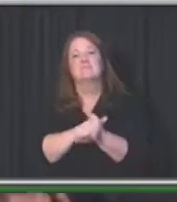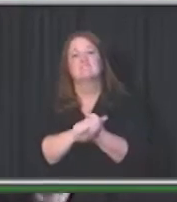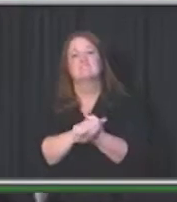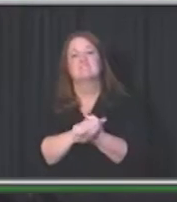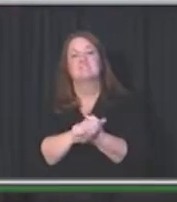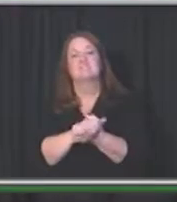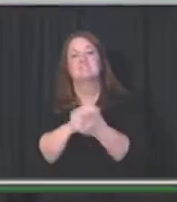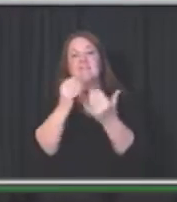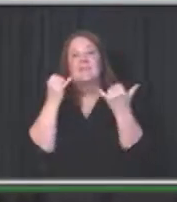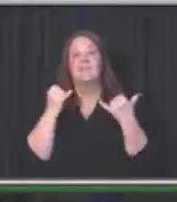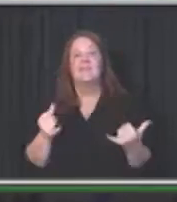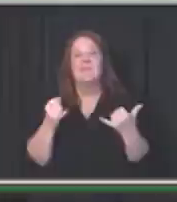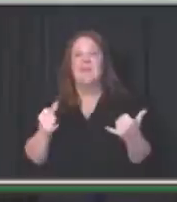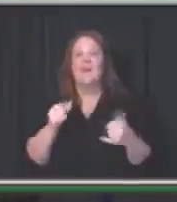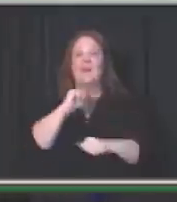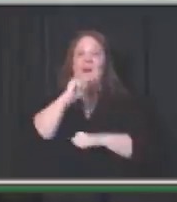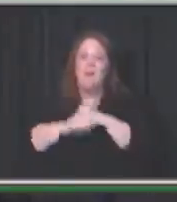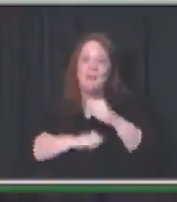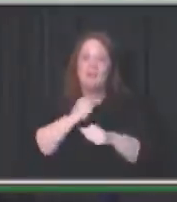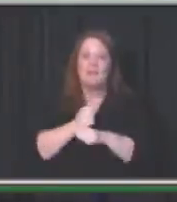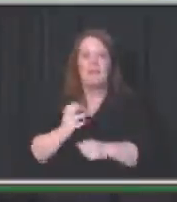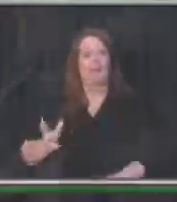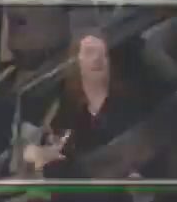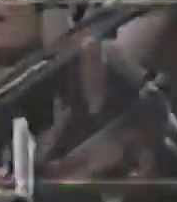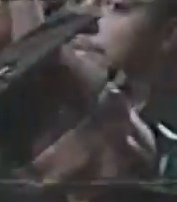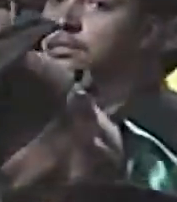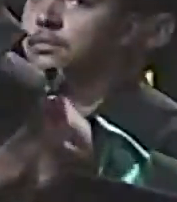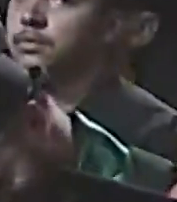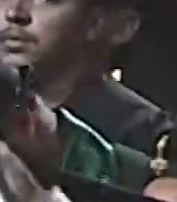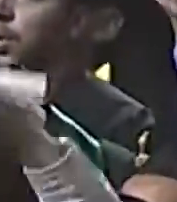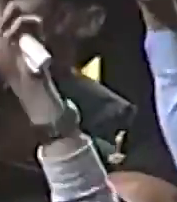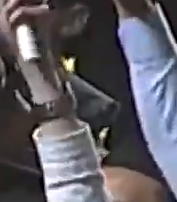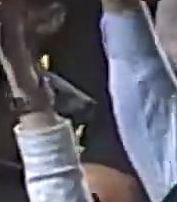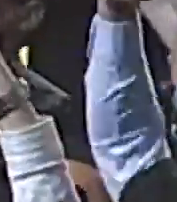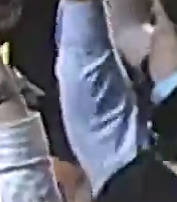Congratulations, you are now alumni officially.